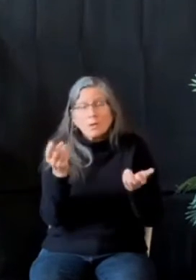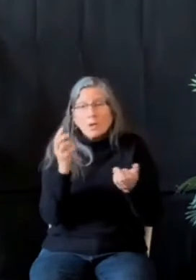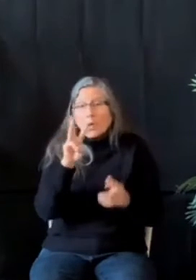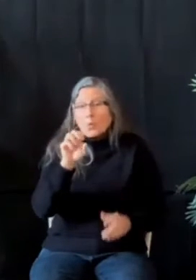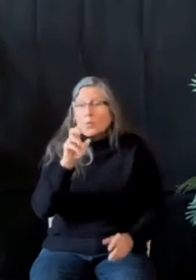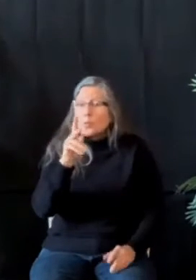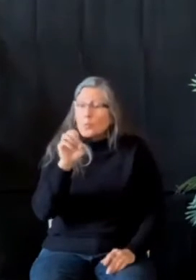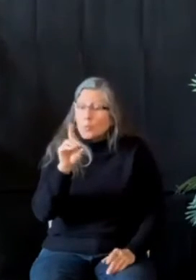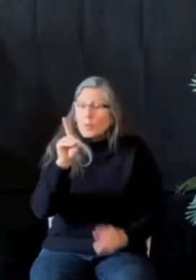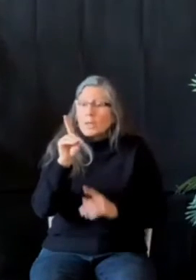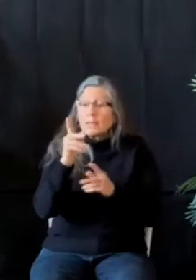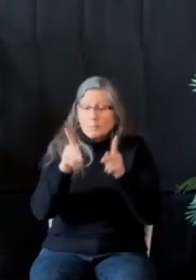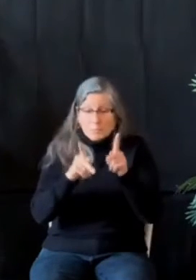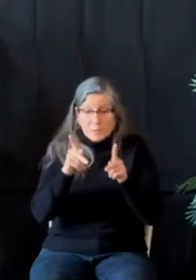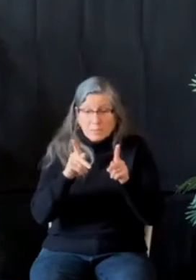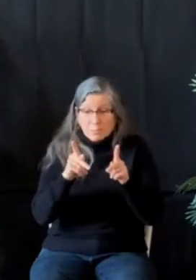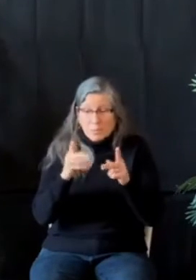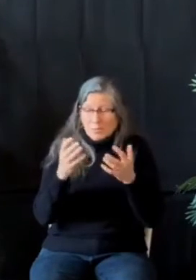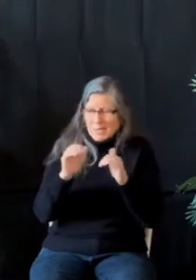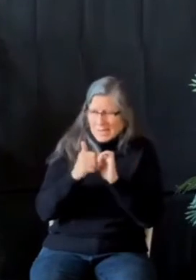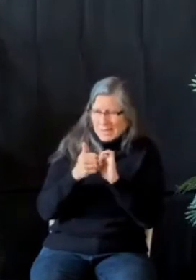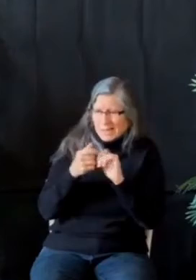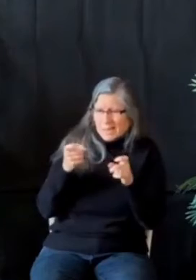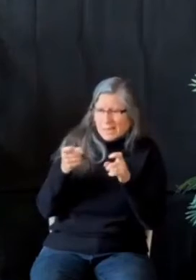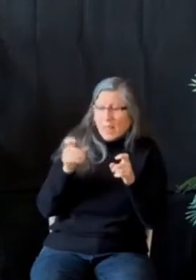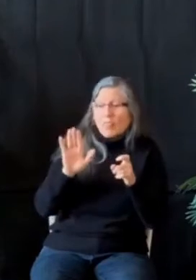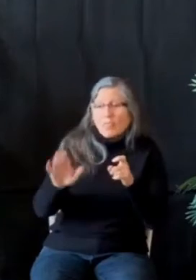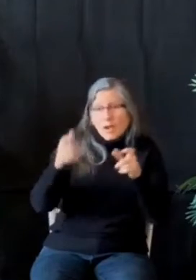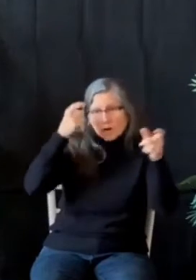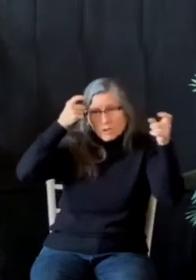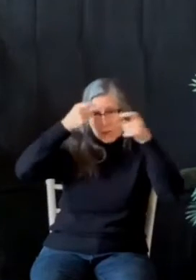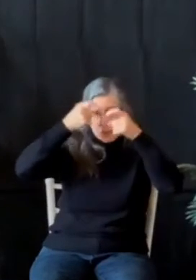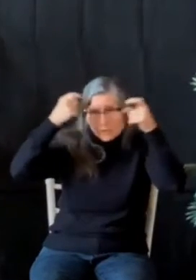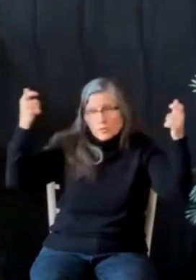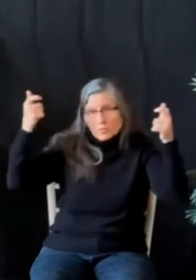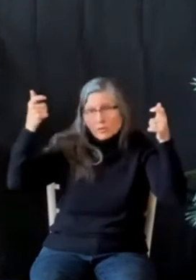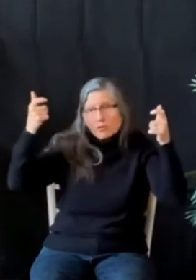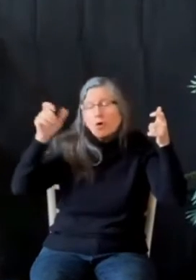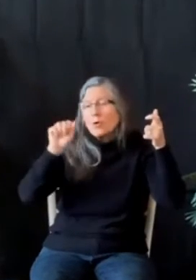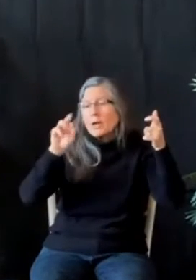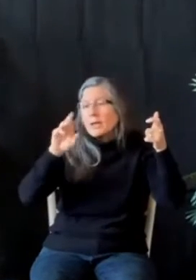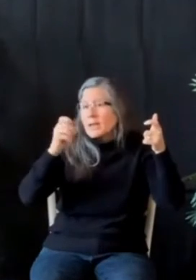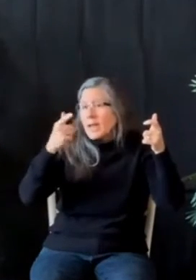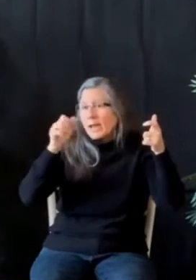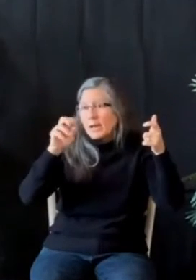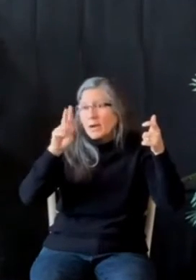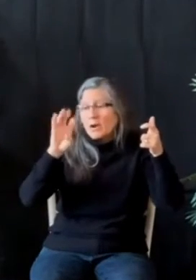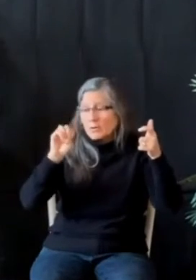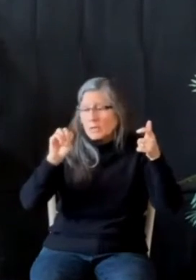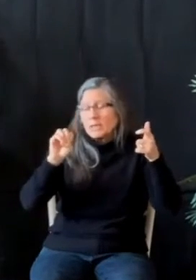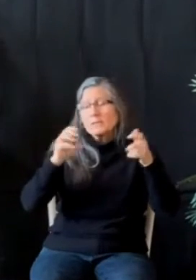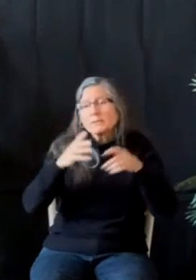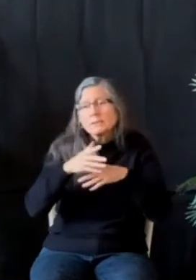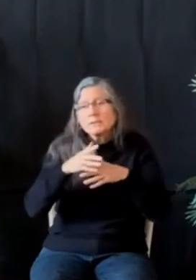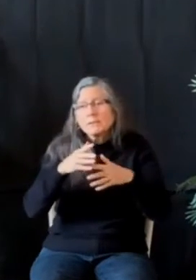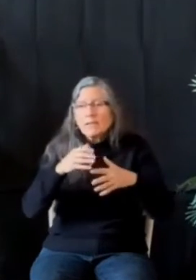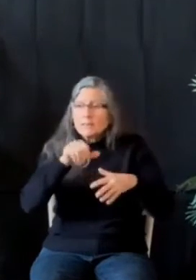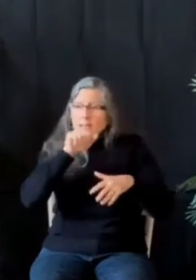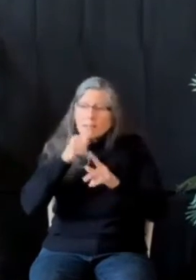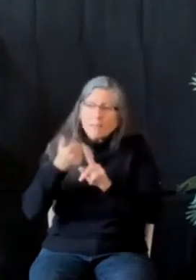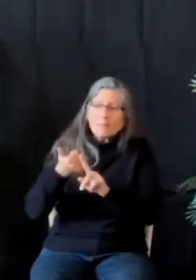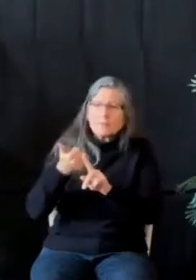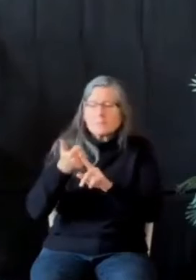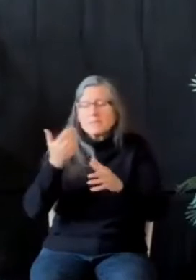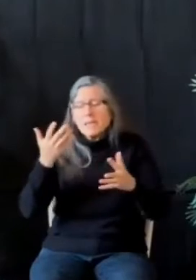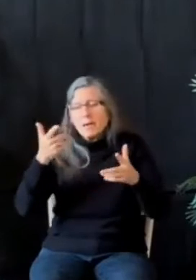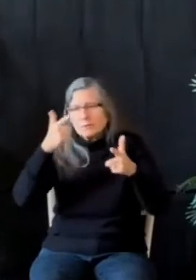are controlled by their conceit and their what? Arrogance. Arrogant people rationalize